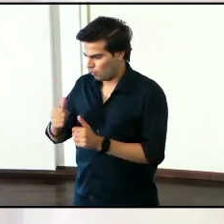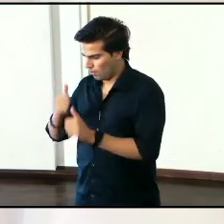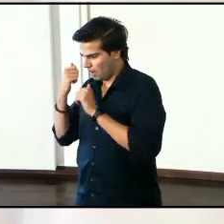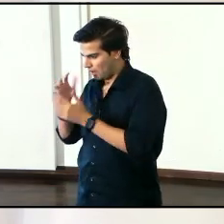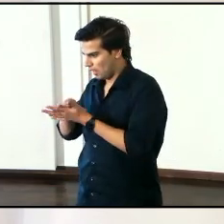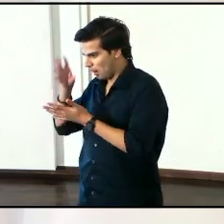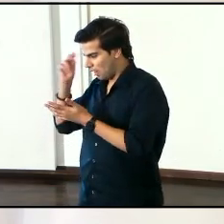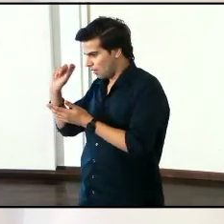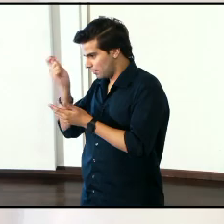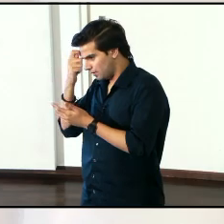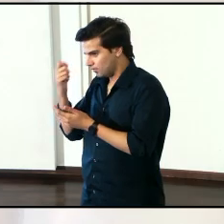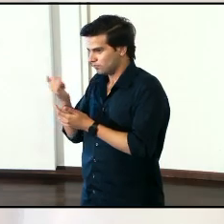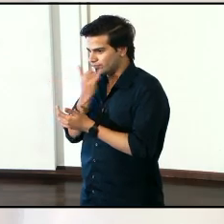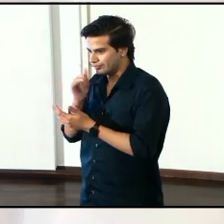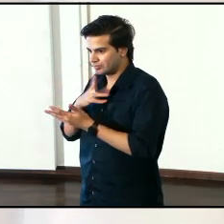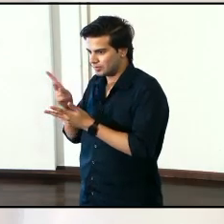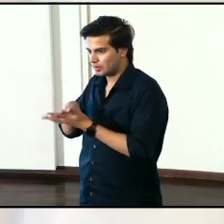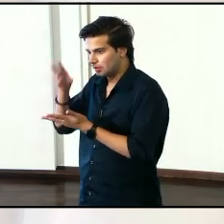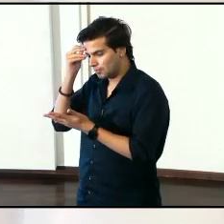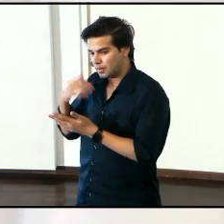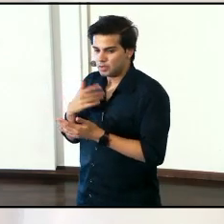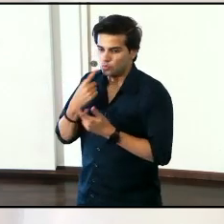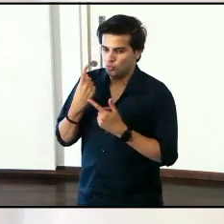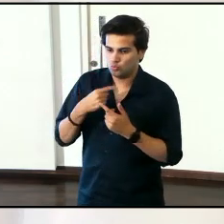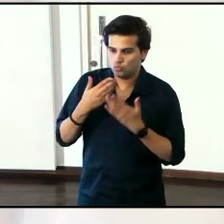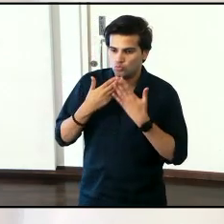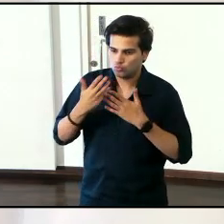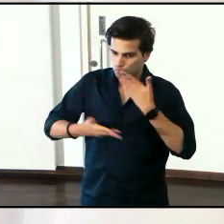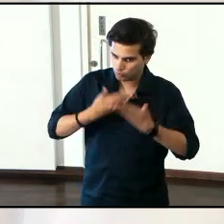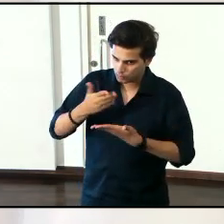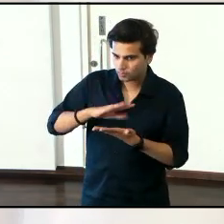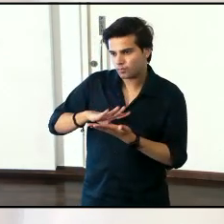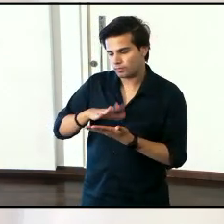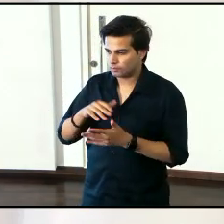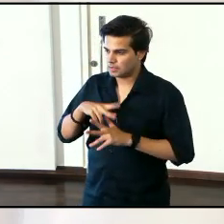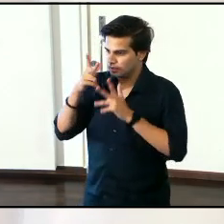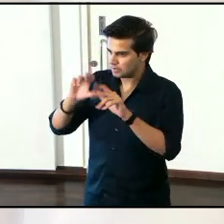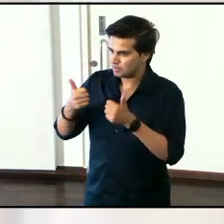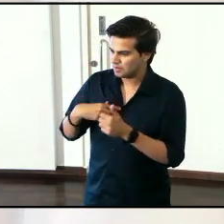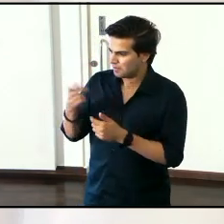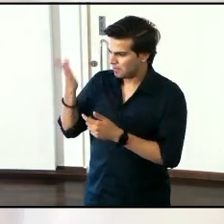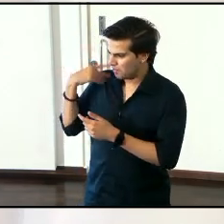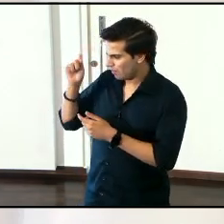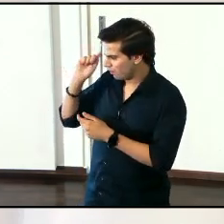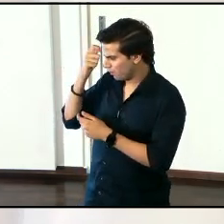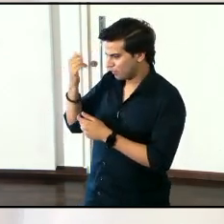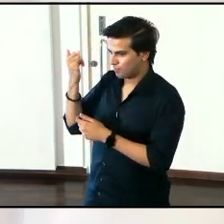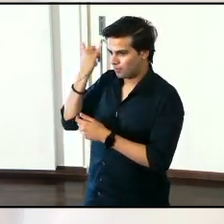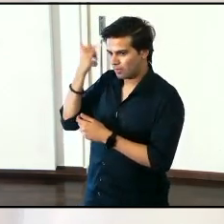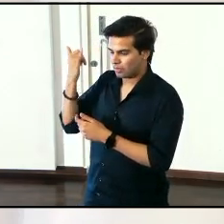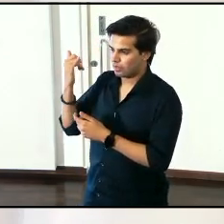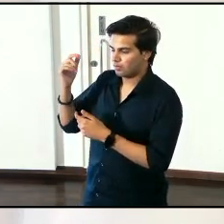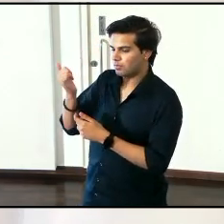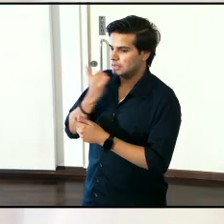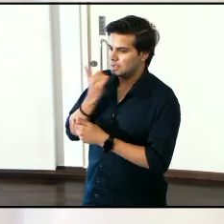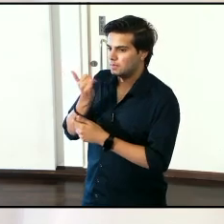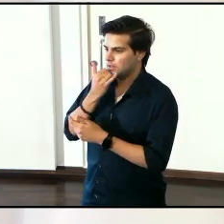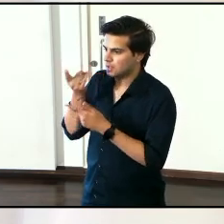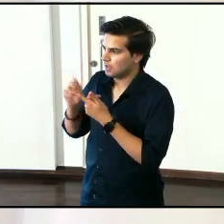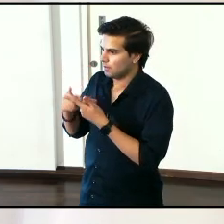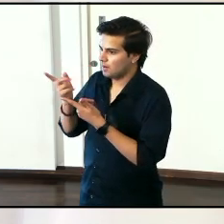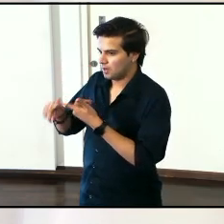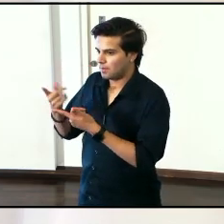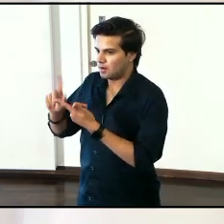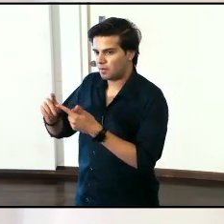a student of history, I certainly can say this, that unlike that idiotic thing which is, history repeats itself, which is